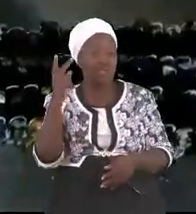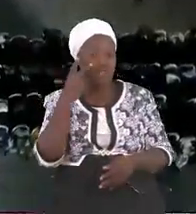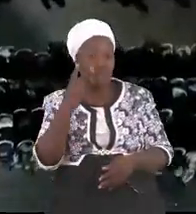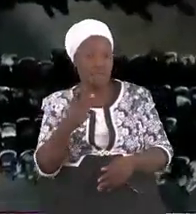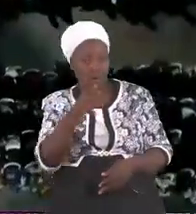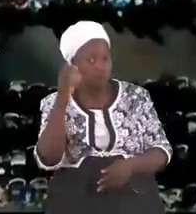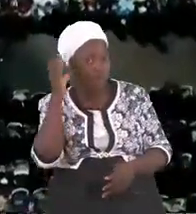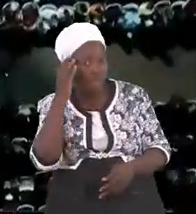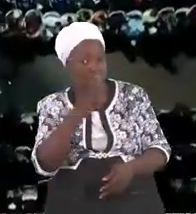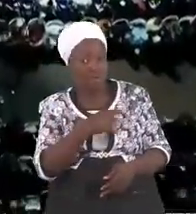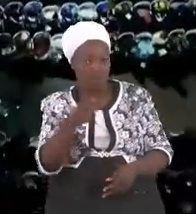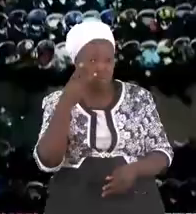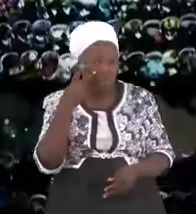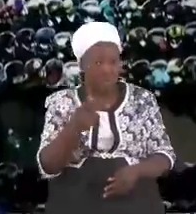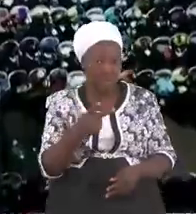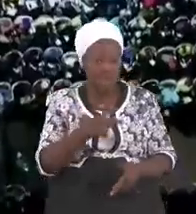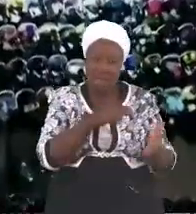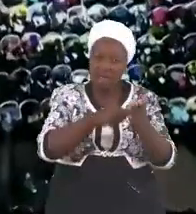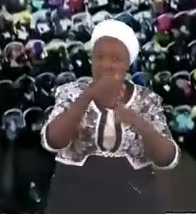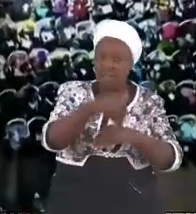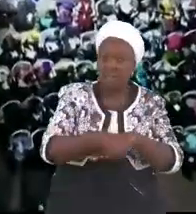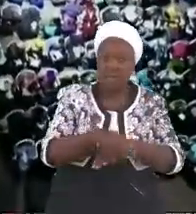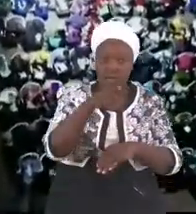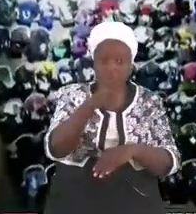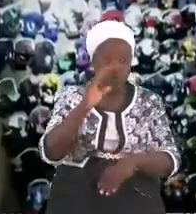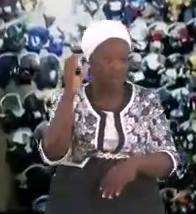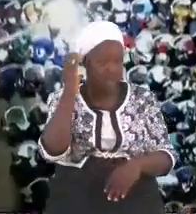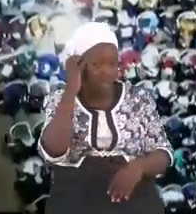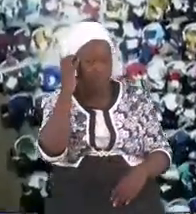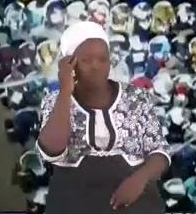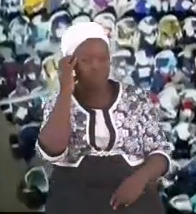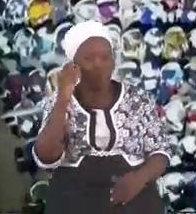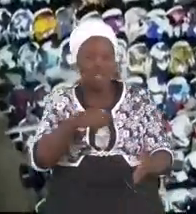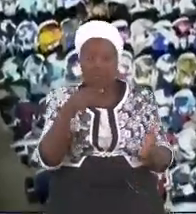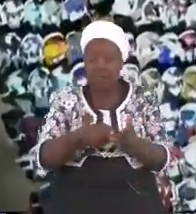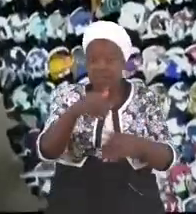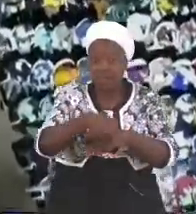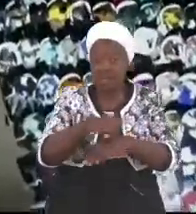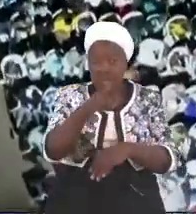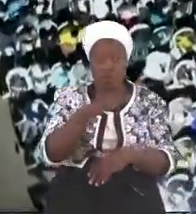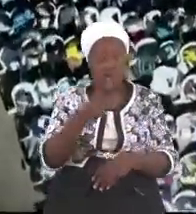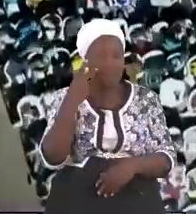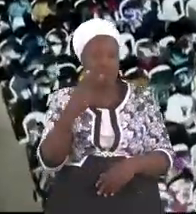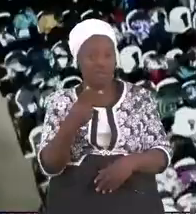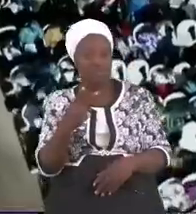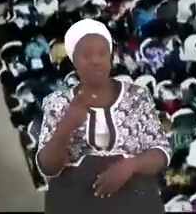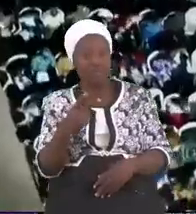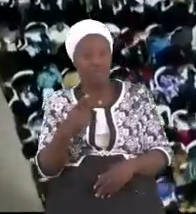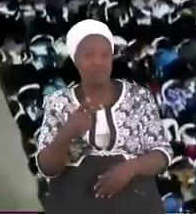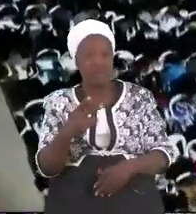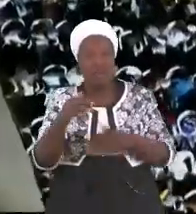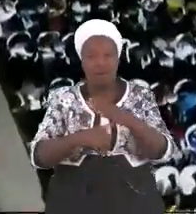you see. Tonight, you will hear. Tonight, you will see.